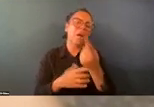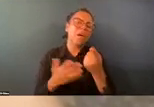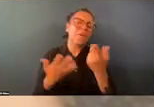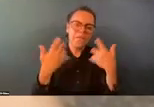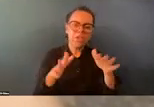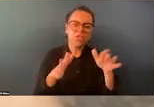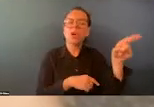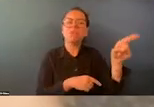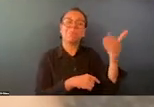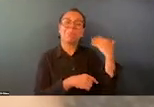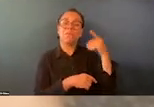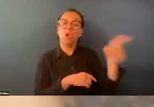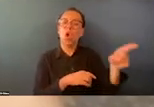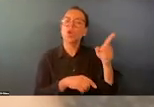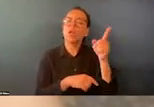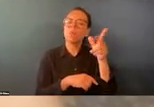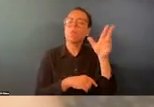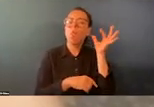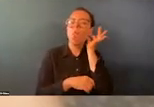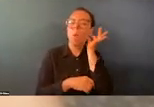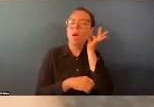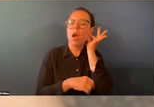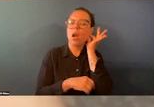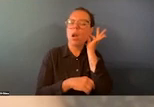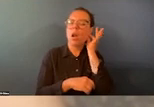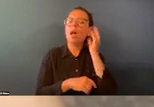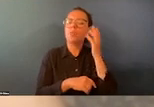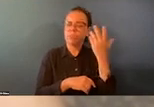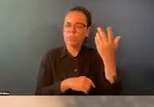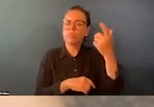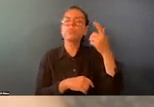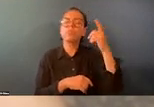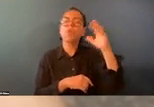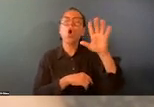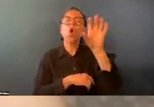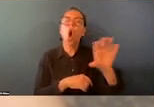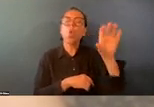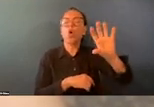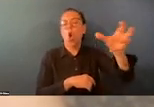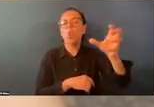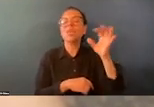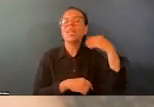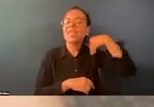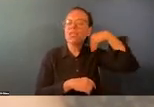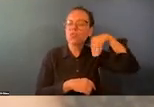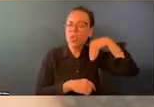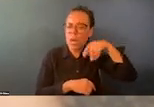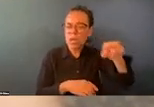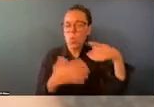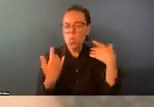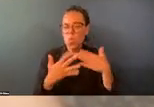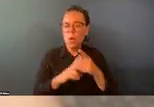told you about how women in Tajikistan especially is suffering from